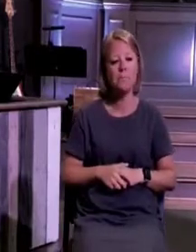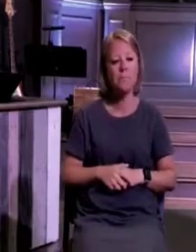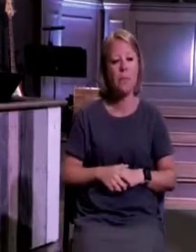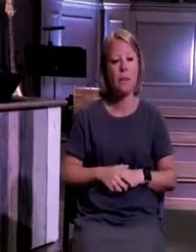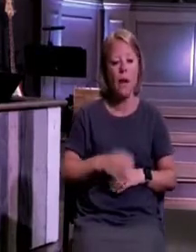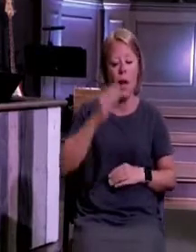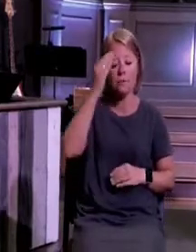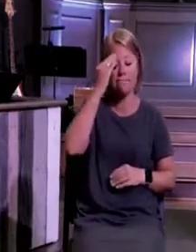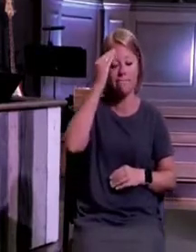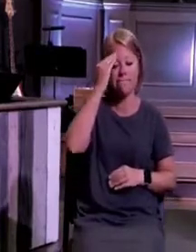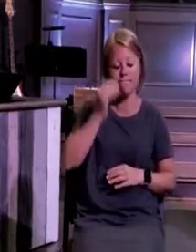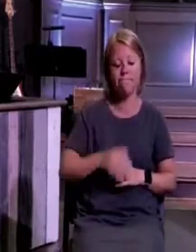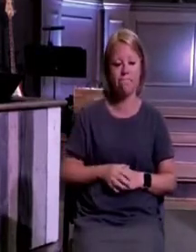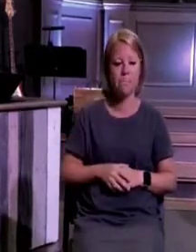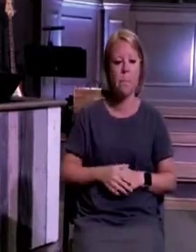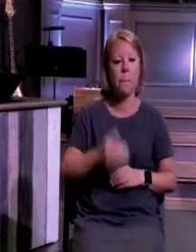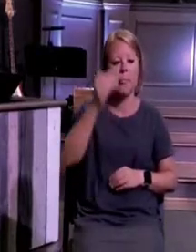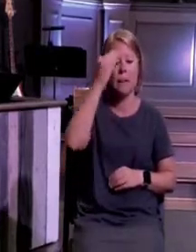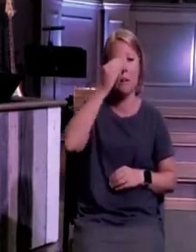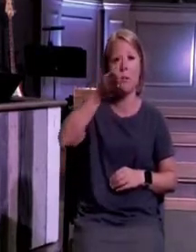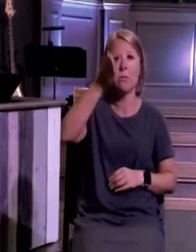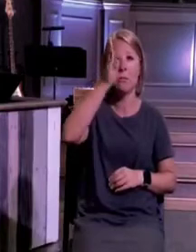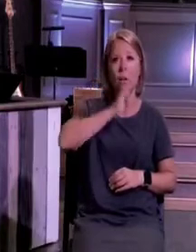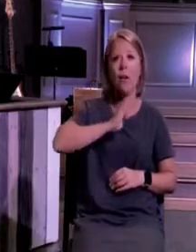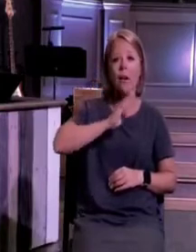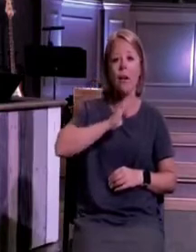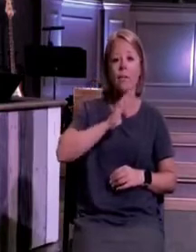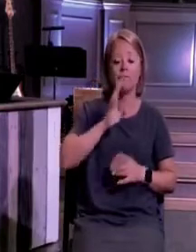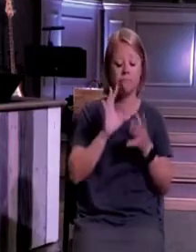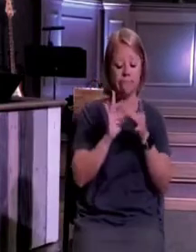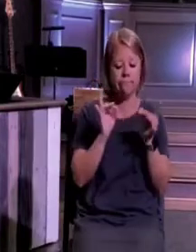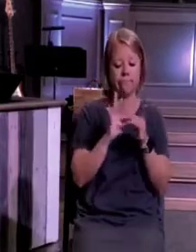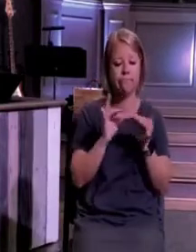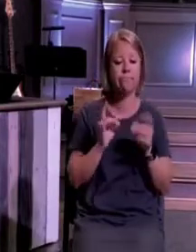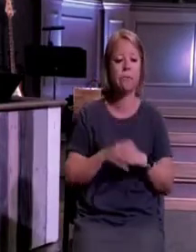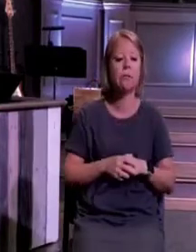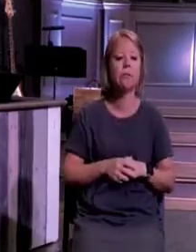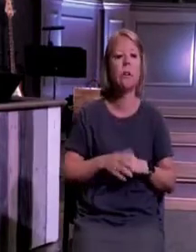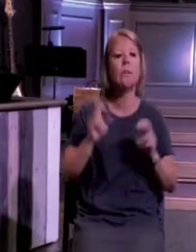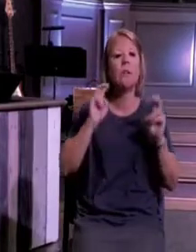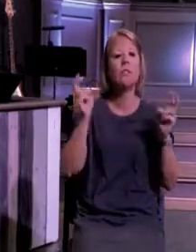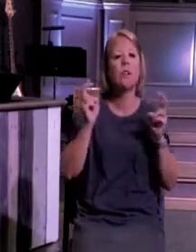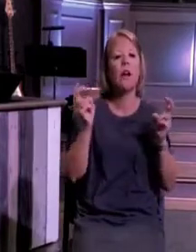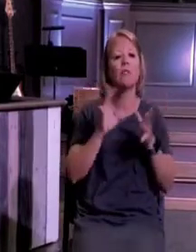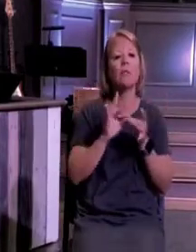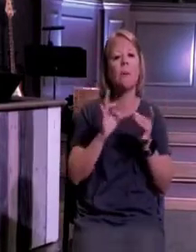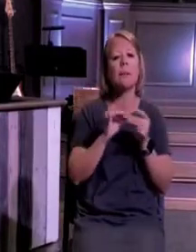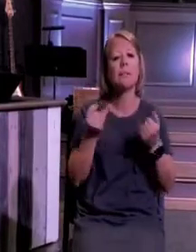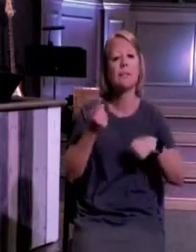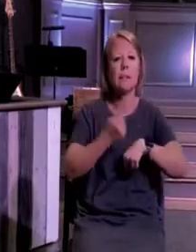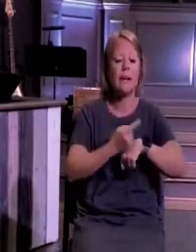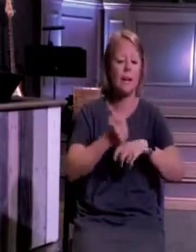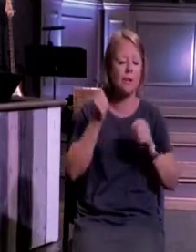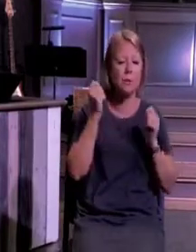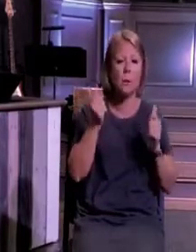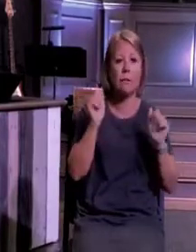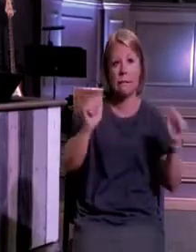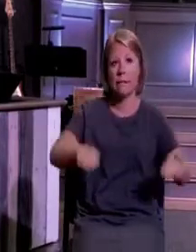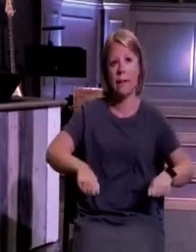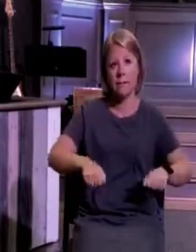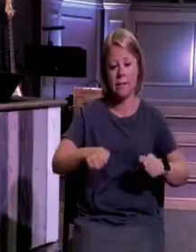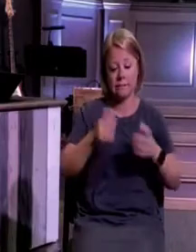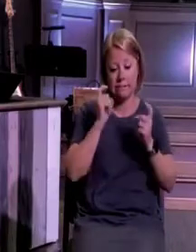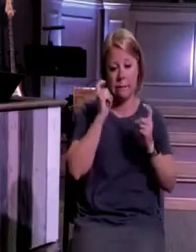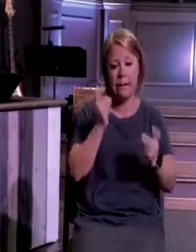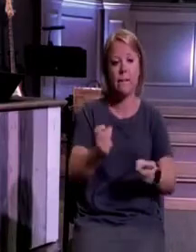I do know that. God has spoken. The title of the message today, as quickly as I can run through this, is simply